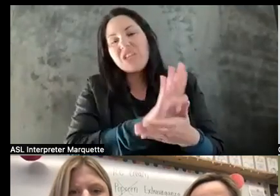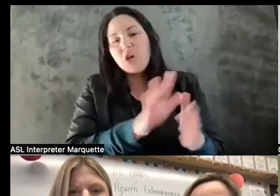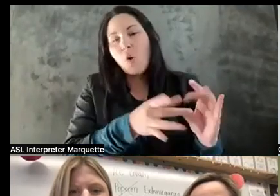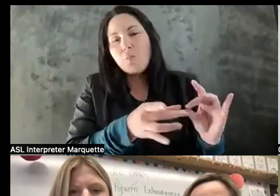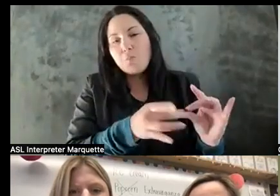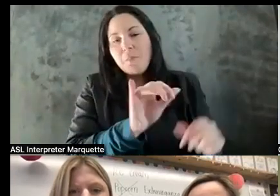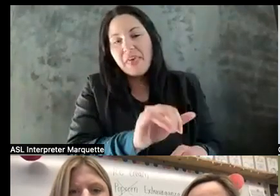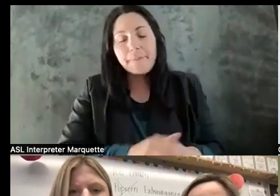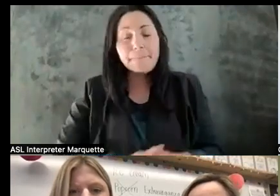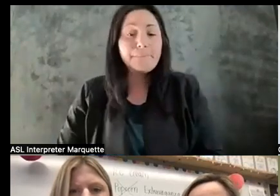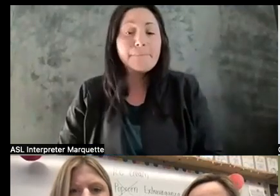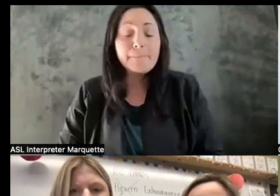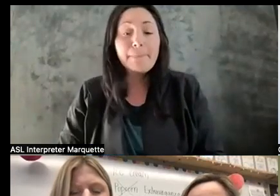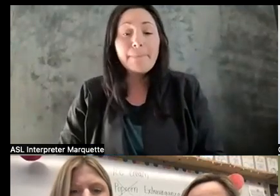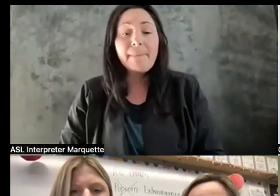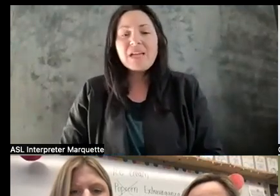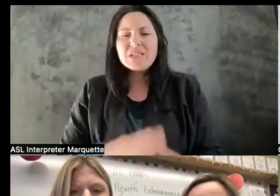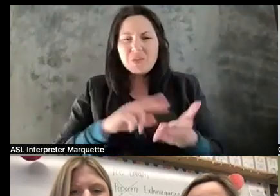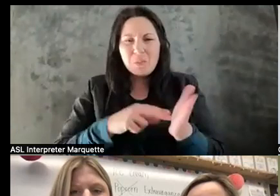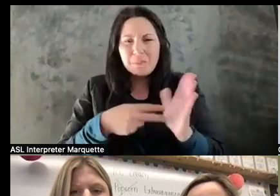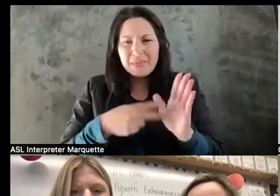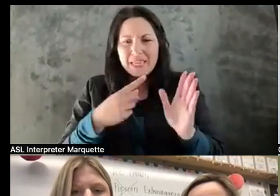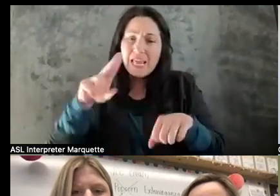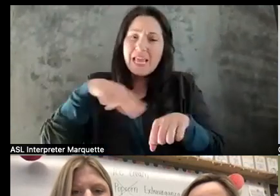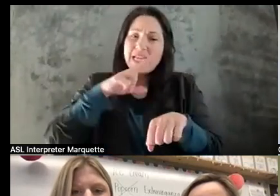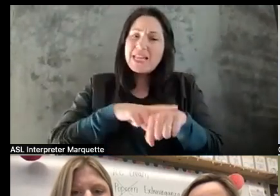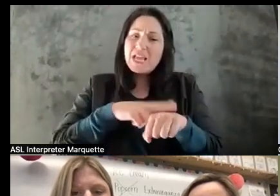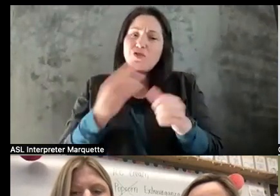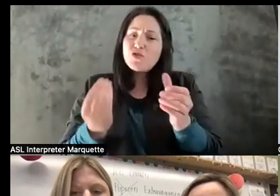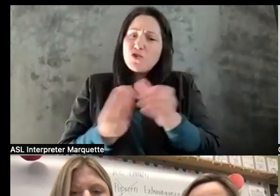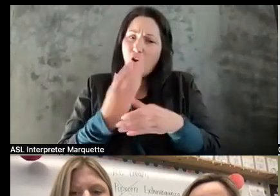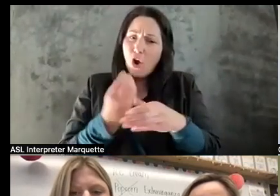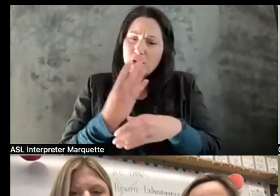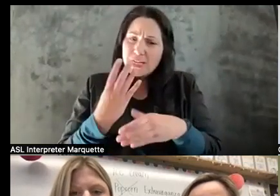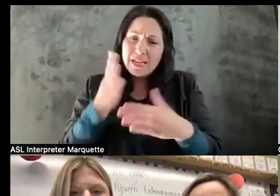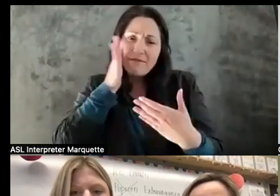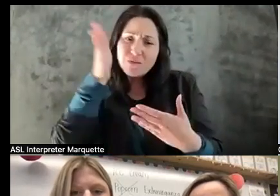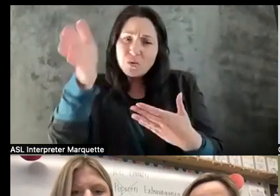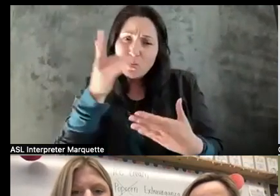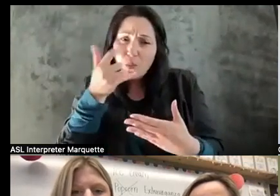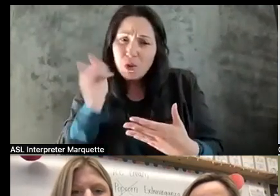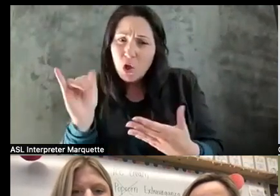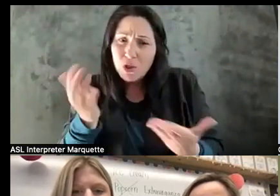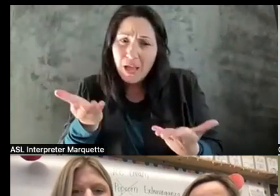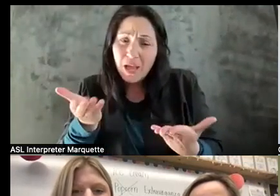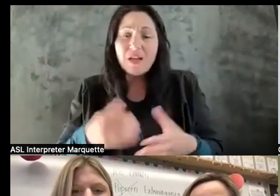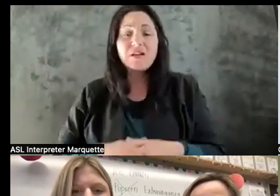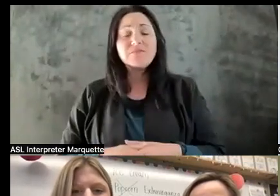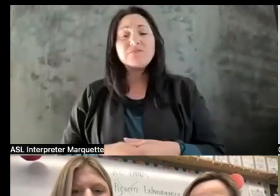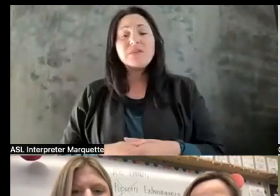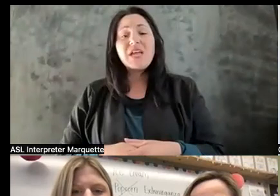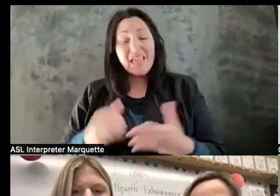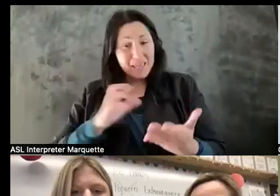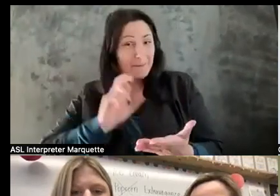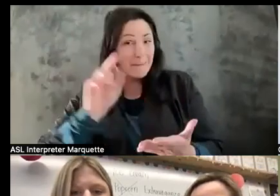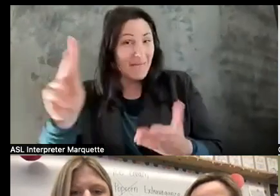And to what extent are we implementing nature/gardening in the future? And is there a chance for a return